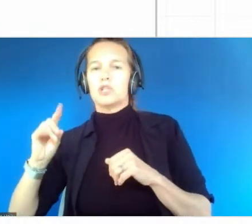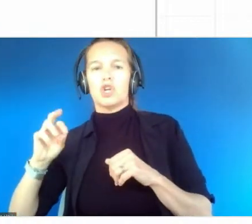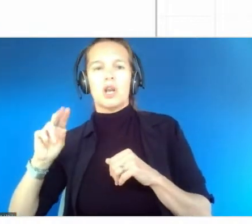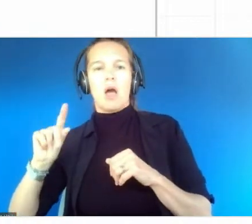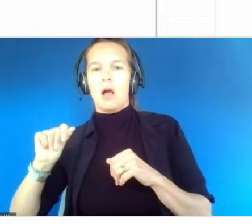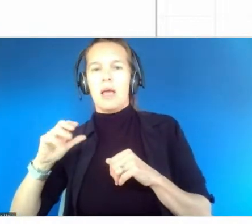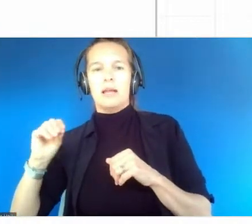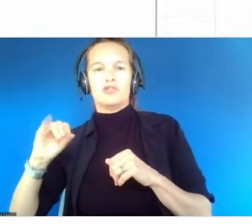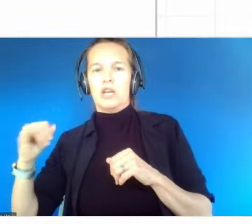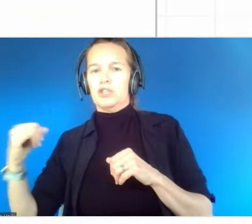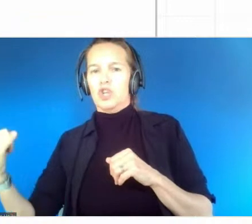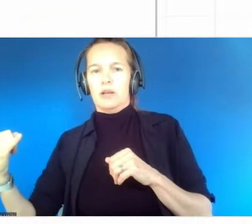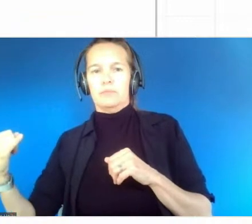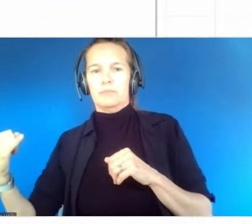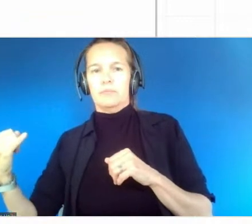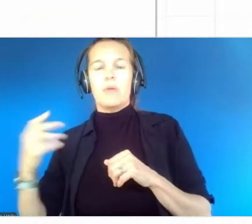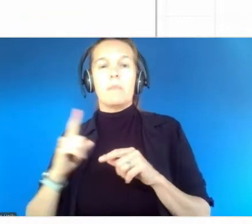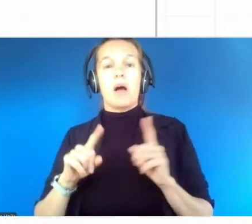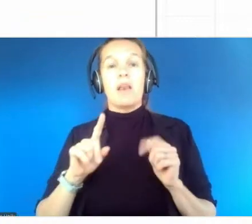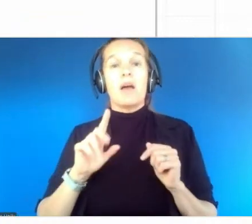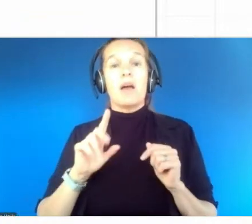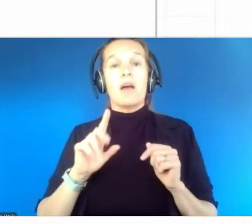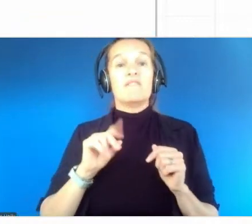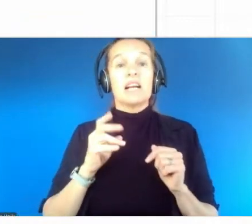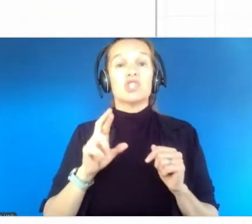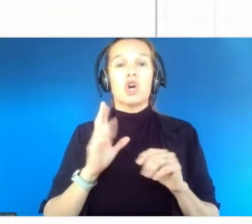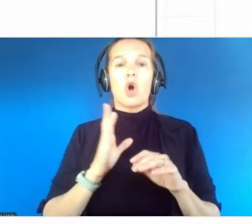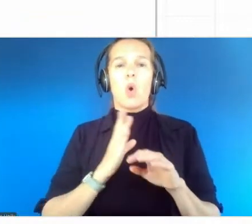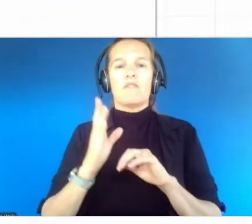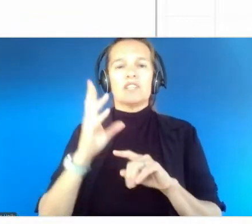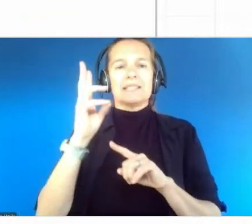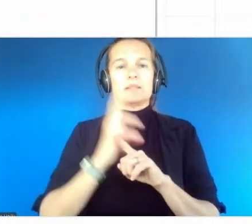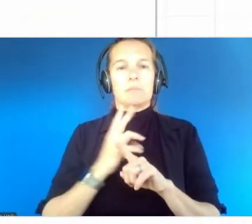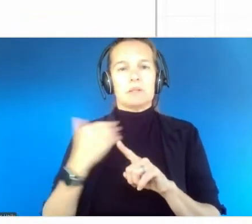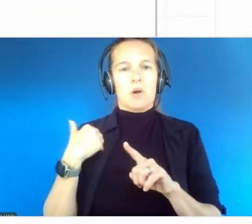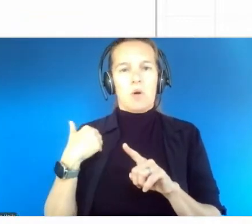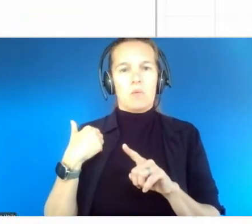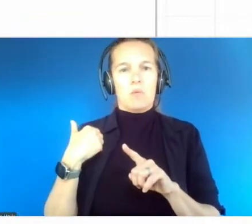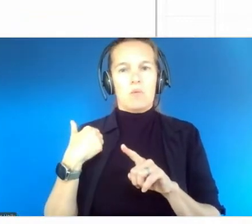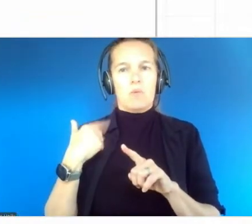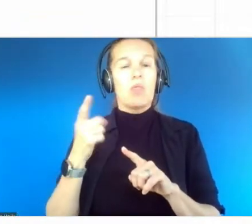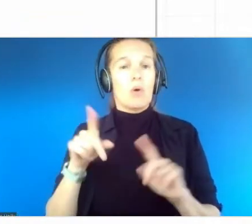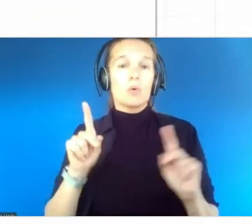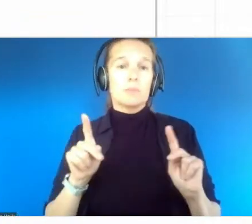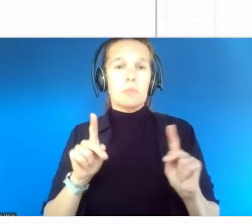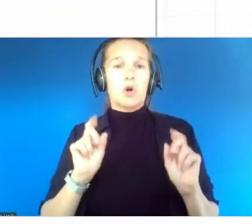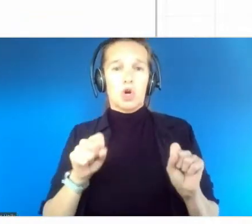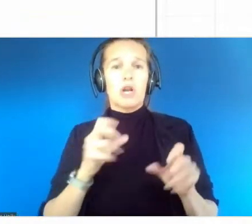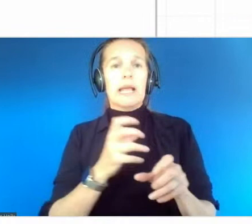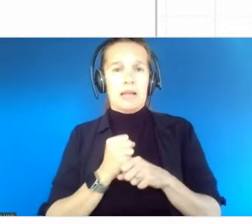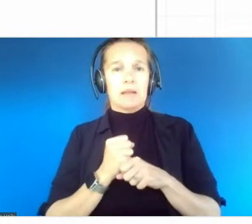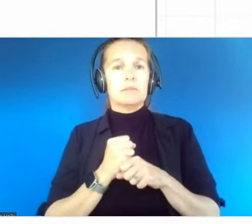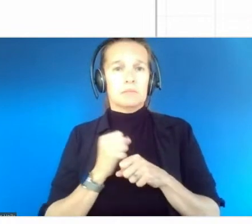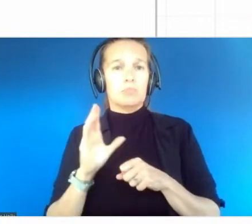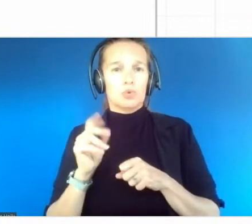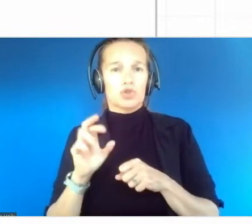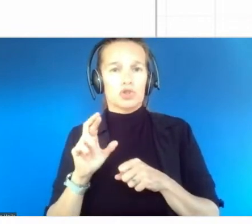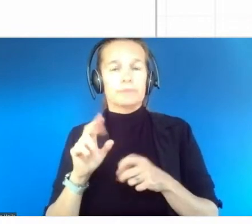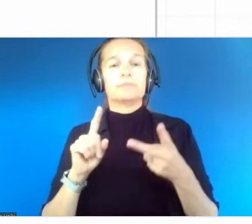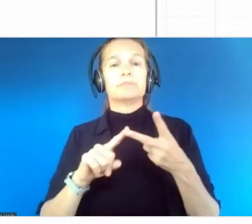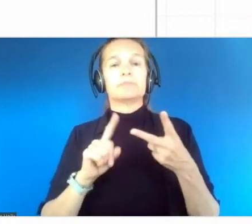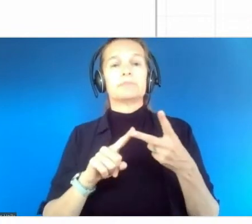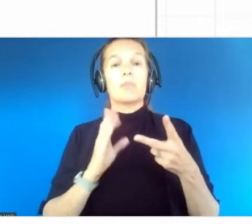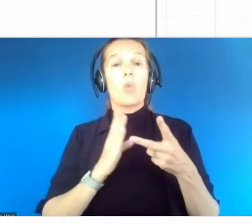given the Pfizer series over 6 months ago. These people are eligible. Over 65 who